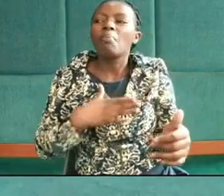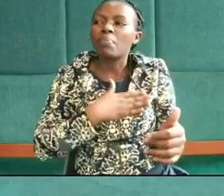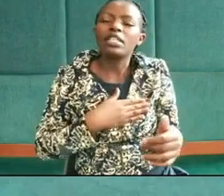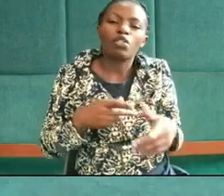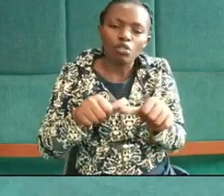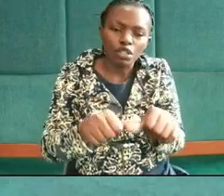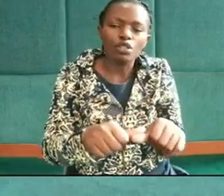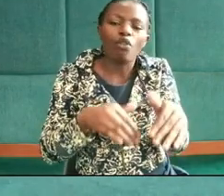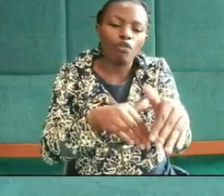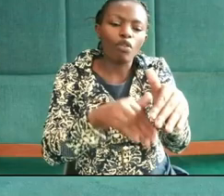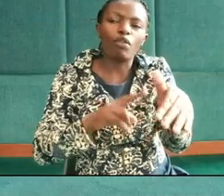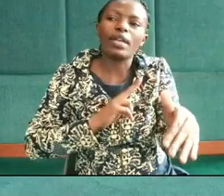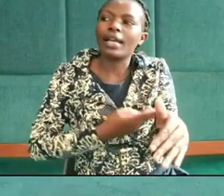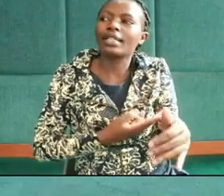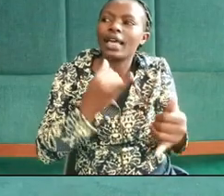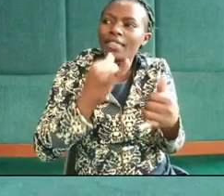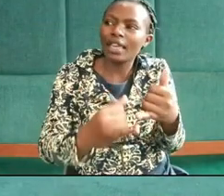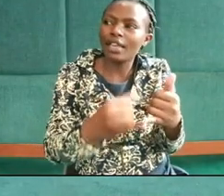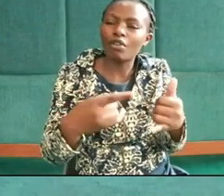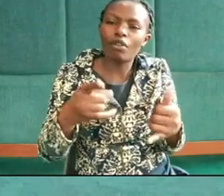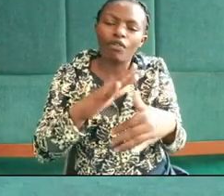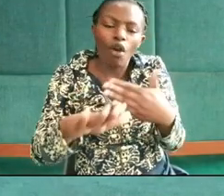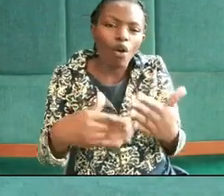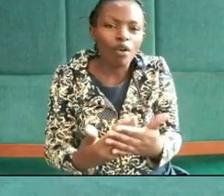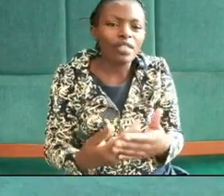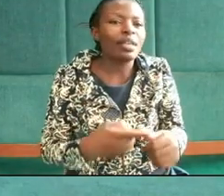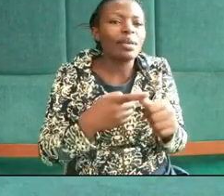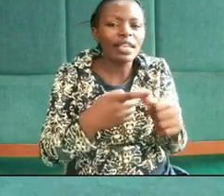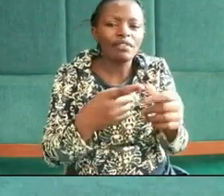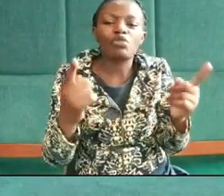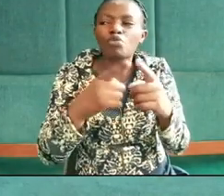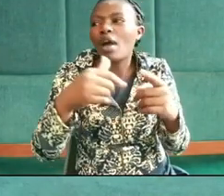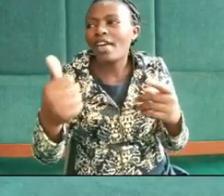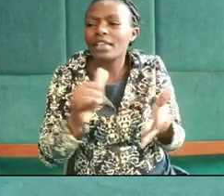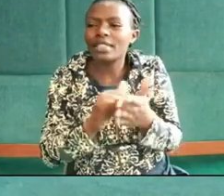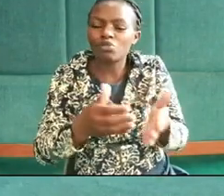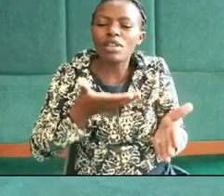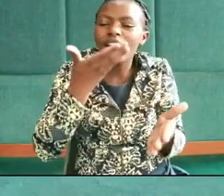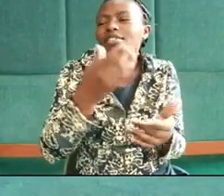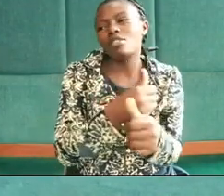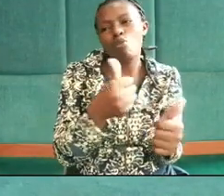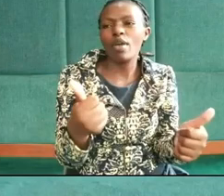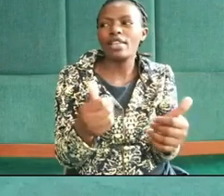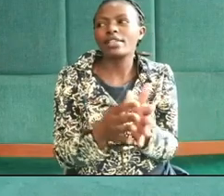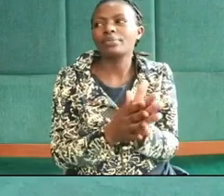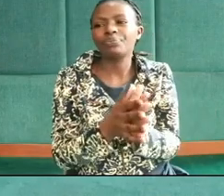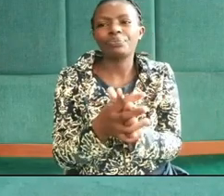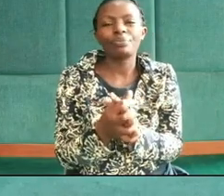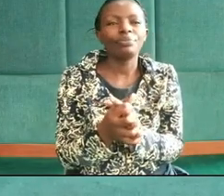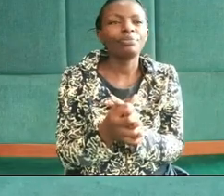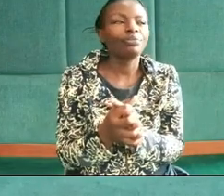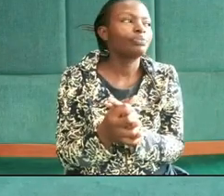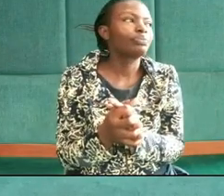end of it all, we will ask questions, and there'll be gifts for those who will answer. So Cradle A, stay tuned, and all the others as